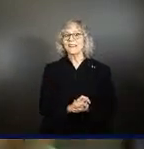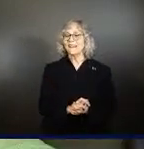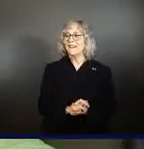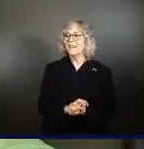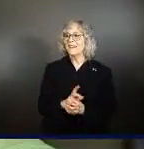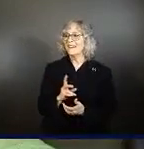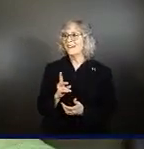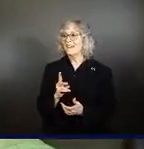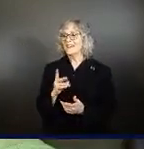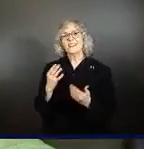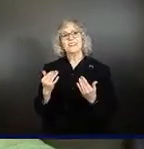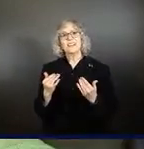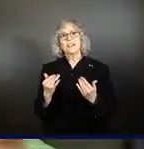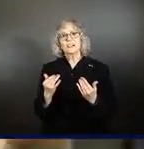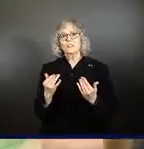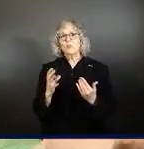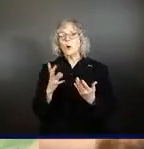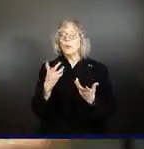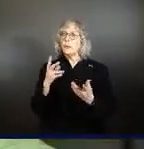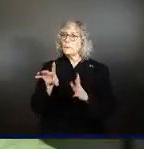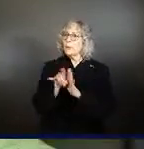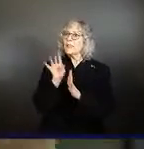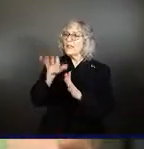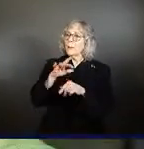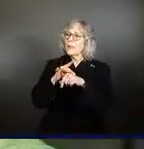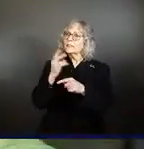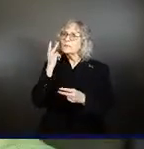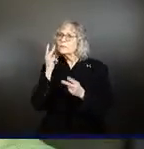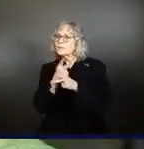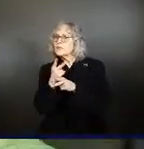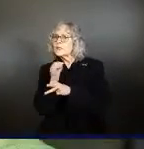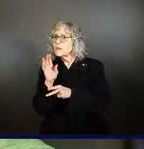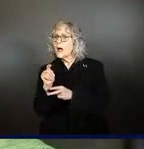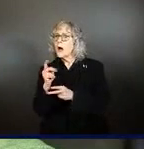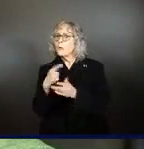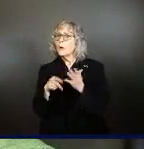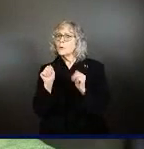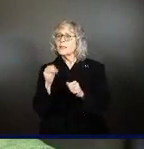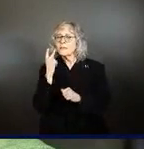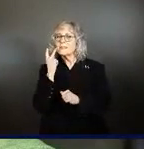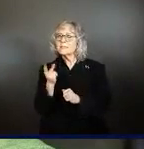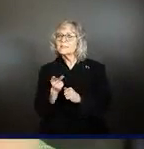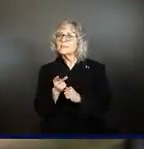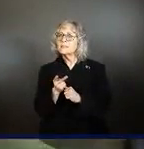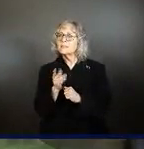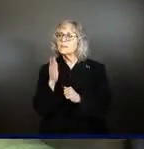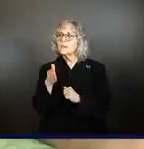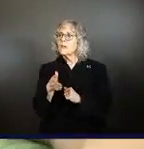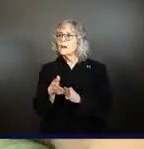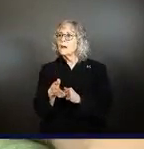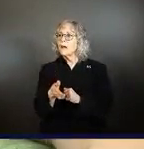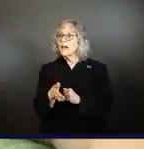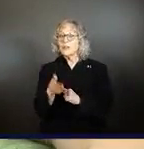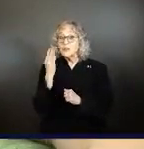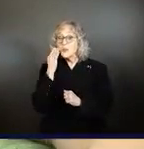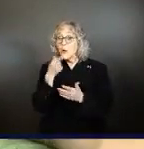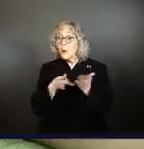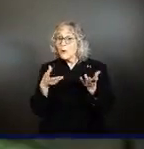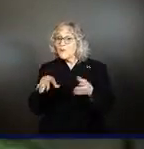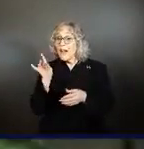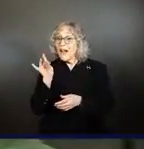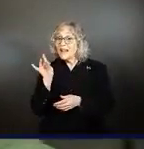excellent selection to go with this planet to figure out, what we will see with Webb size. And guess what we found with Webb